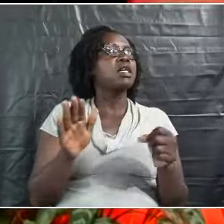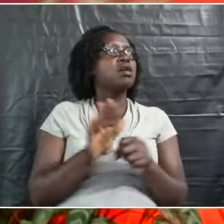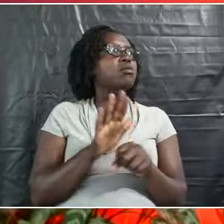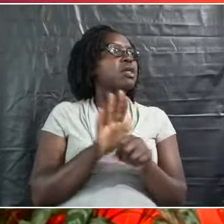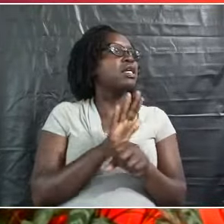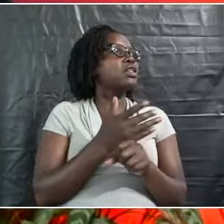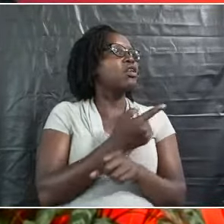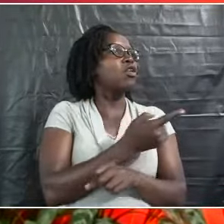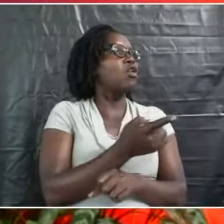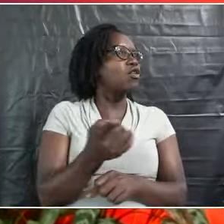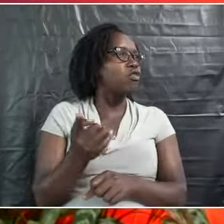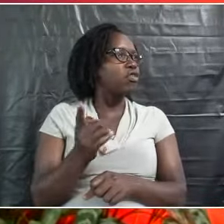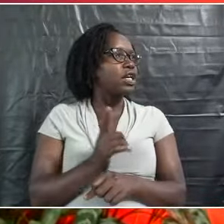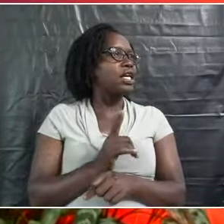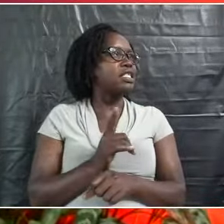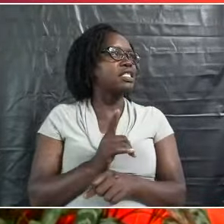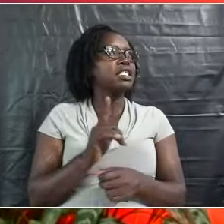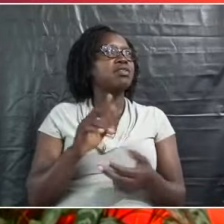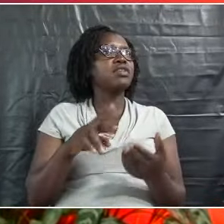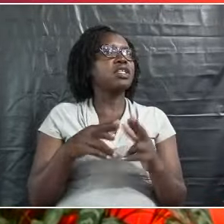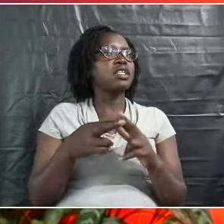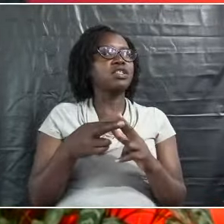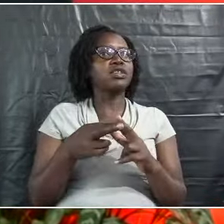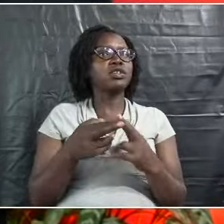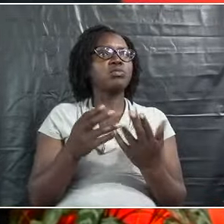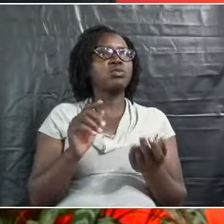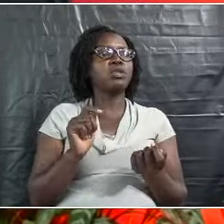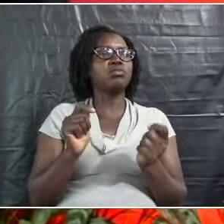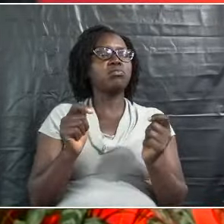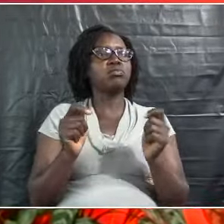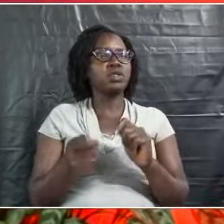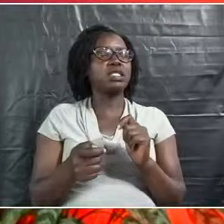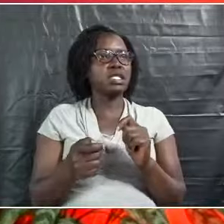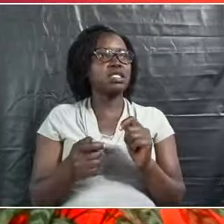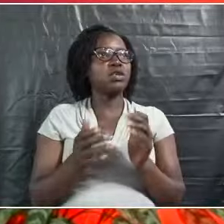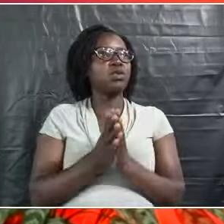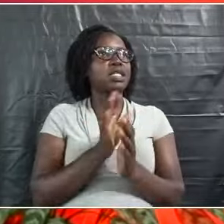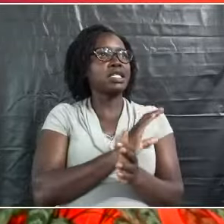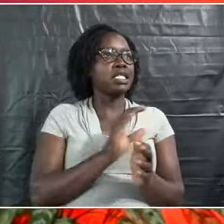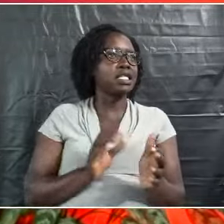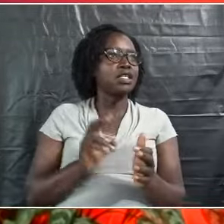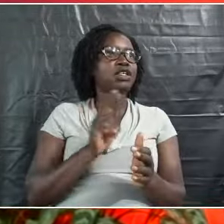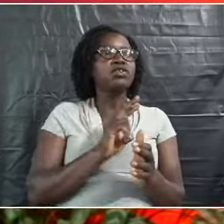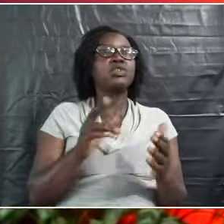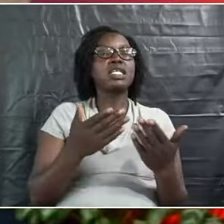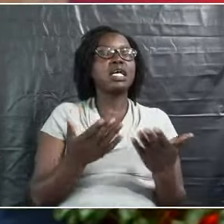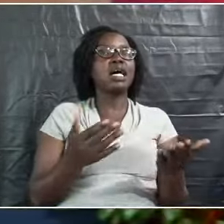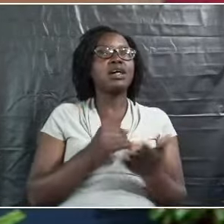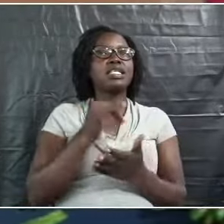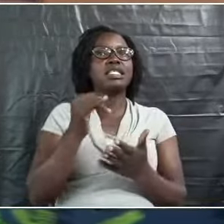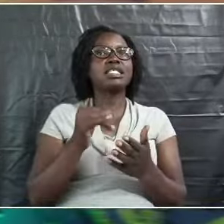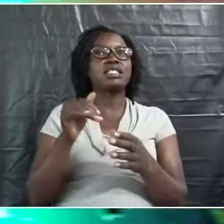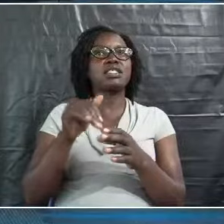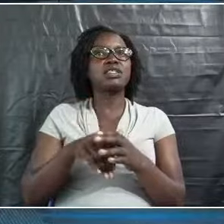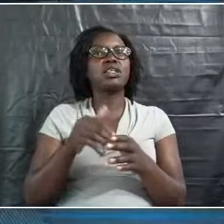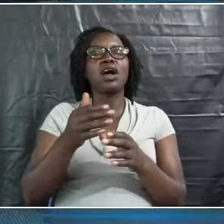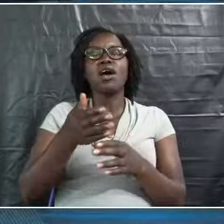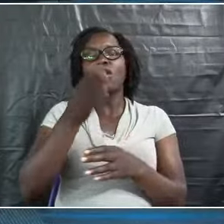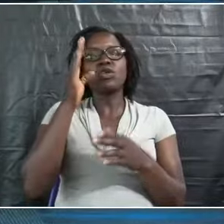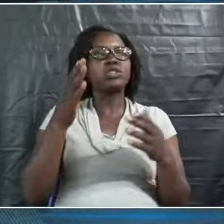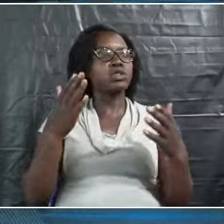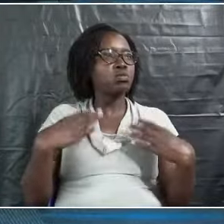be the end of our relationship with Christ. You have seen how it is even among God's